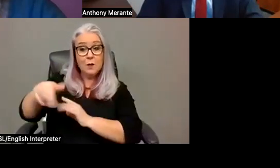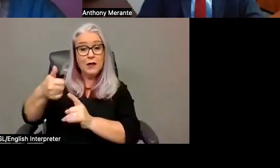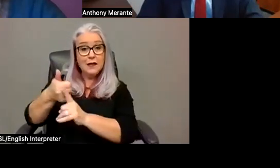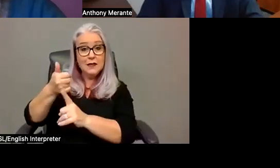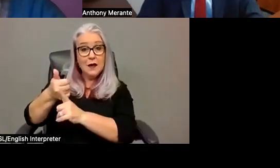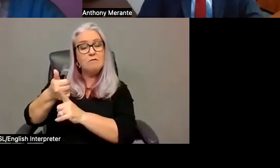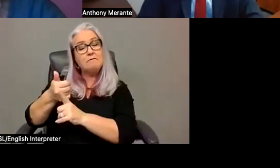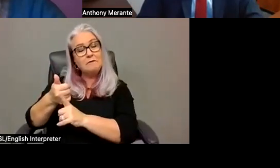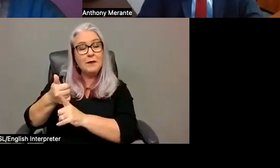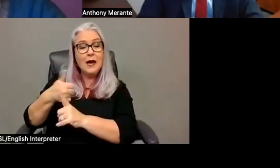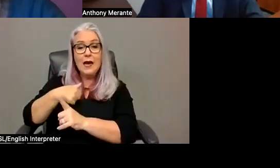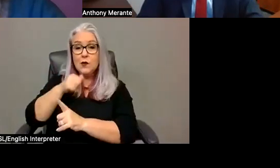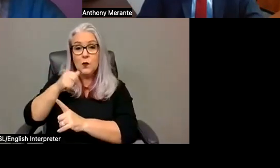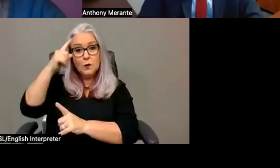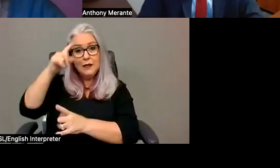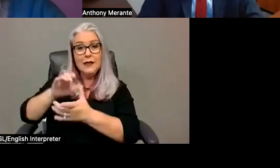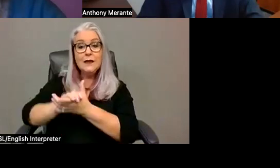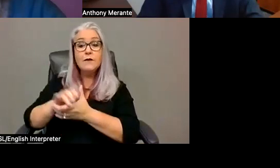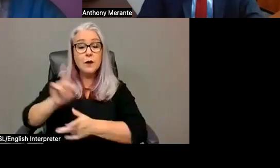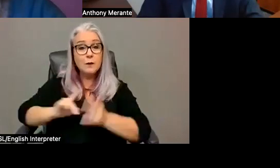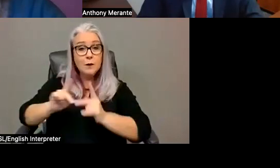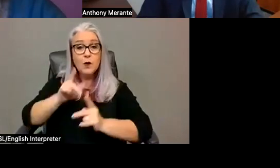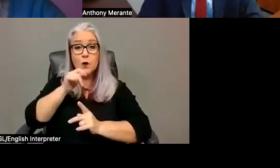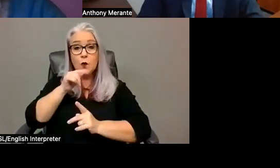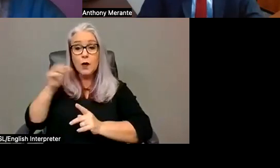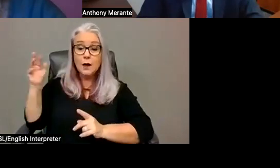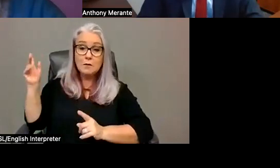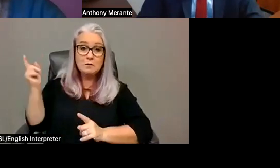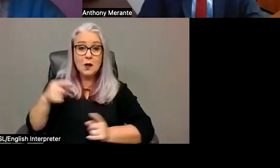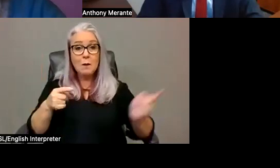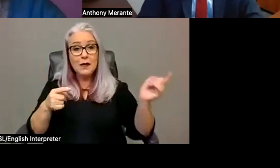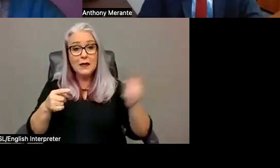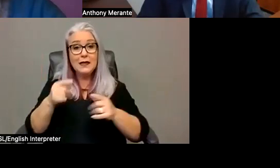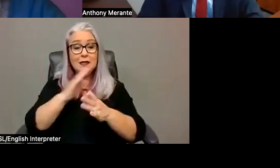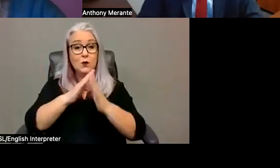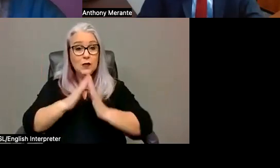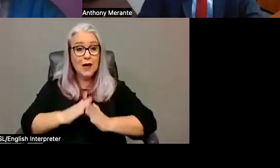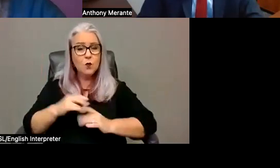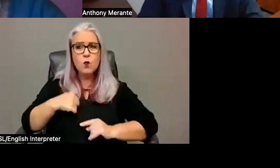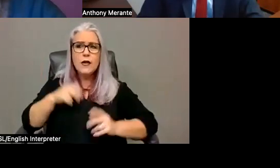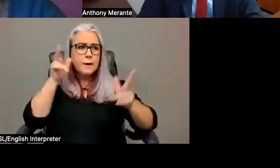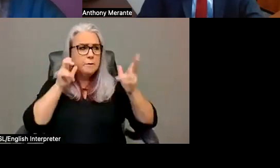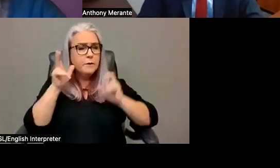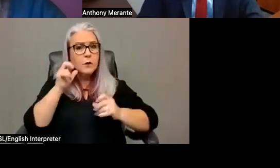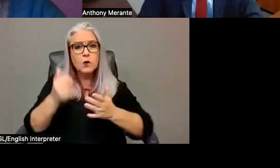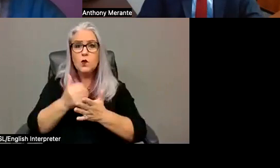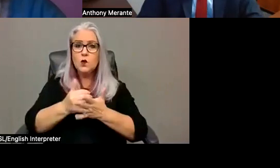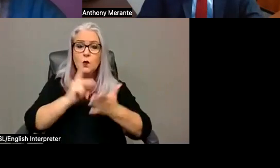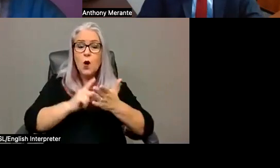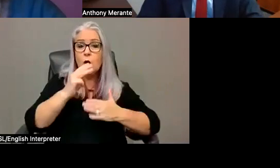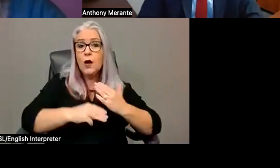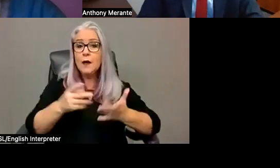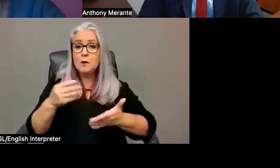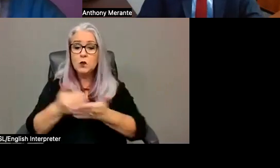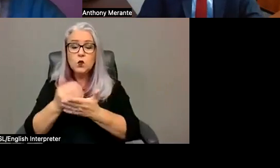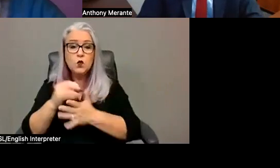believe that the people that are coming in town, we keep hearing about all these new programs coming into town, about these new